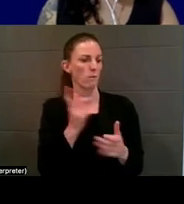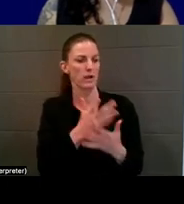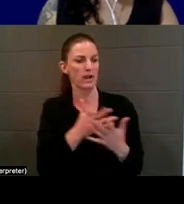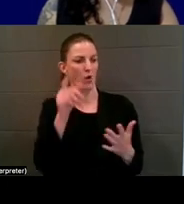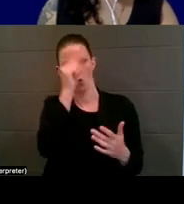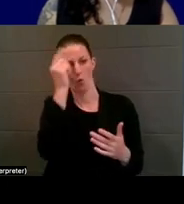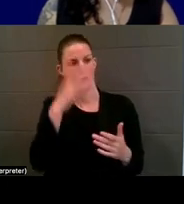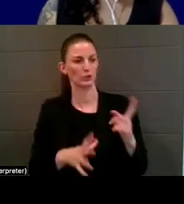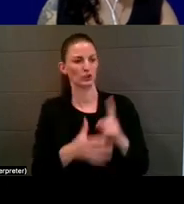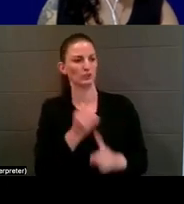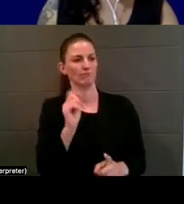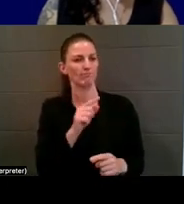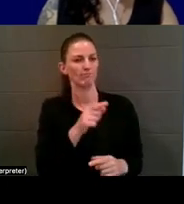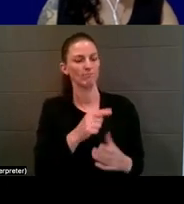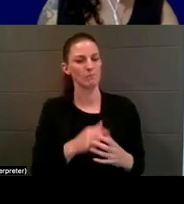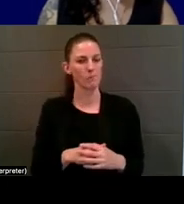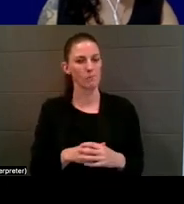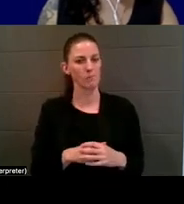moment?